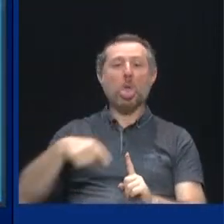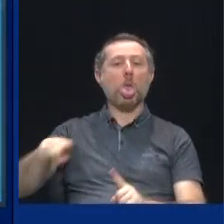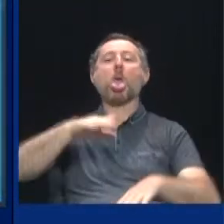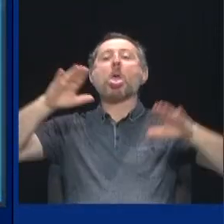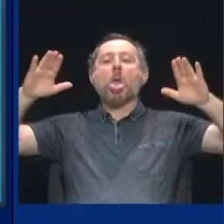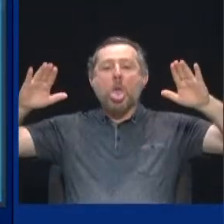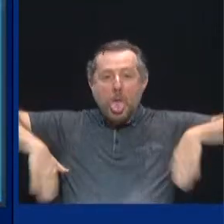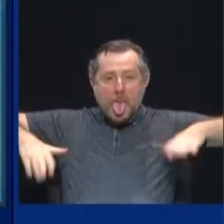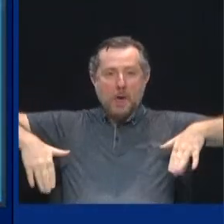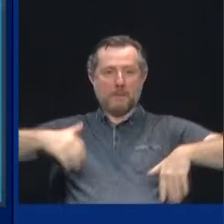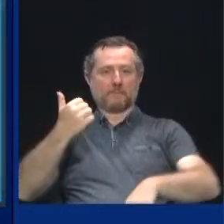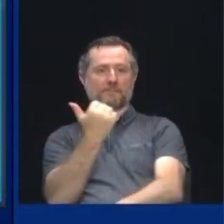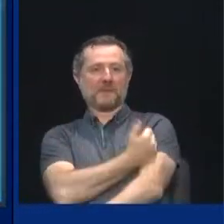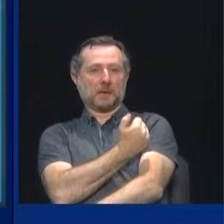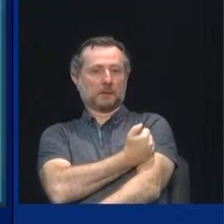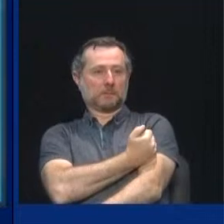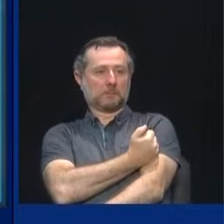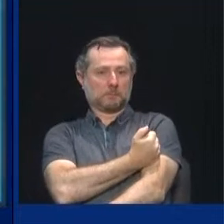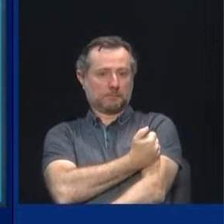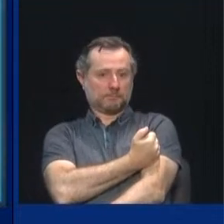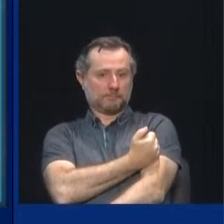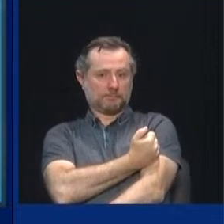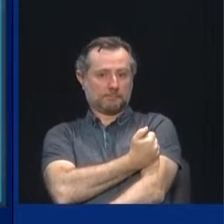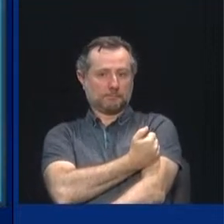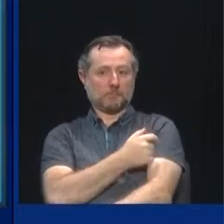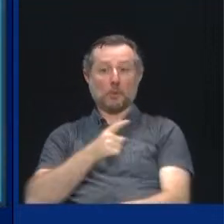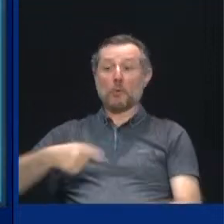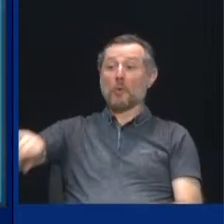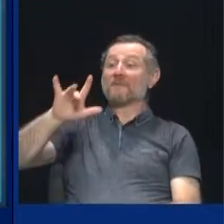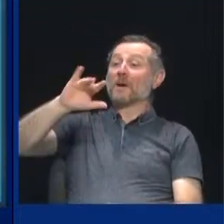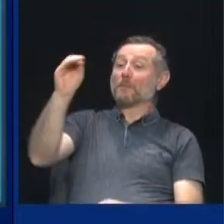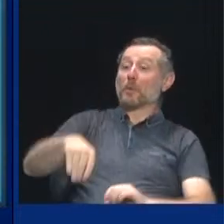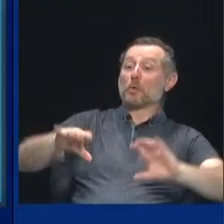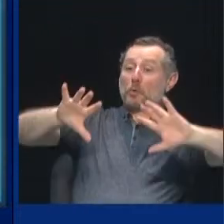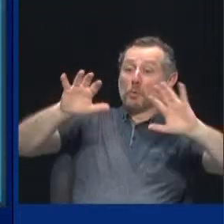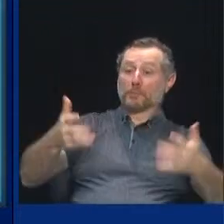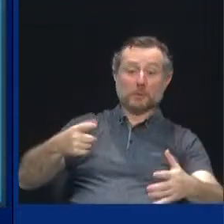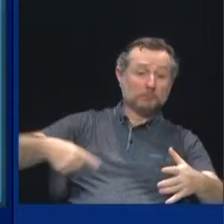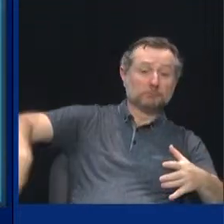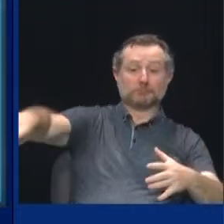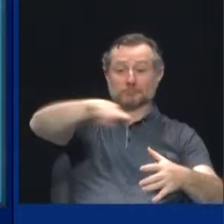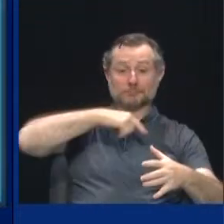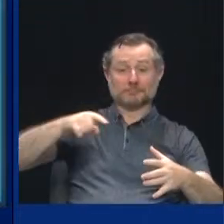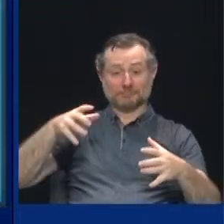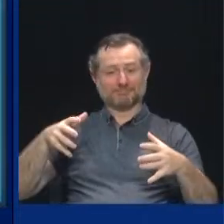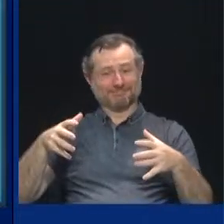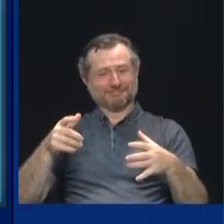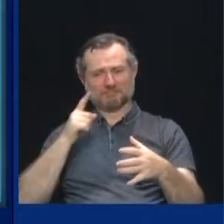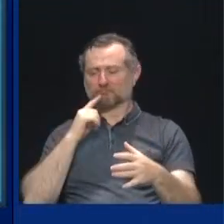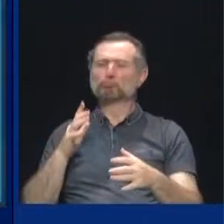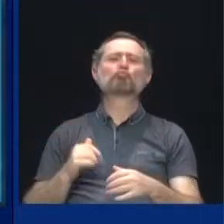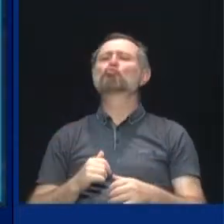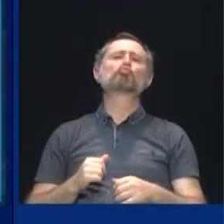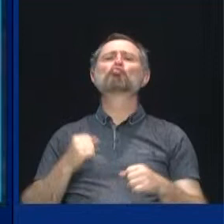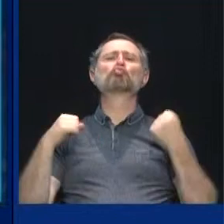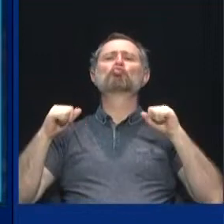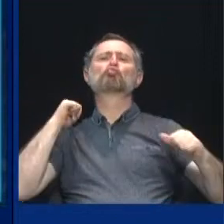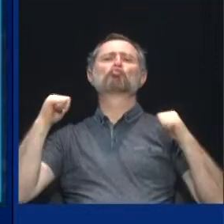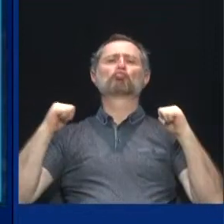A pandemic of that 25% of the population that has still refused to get the